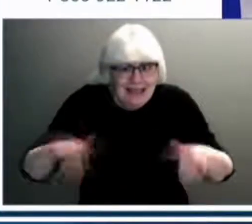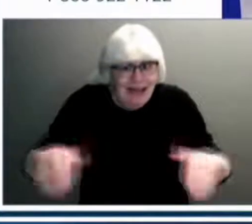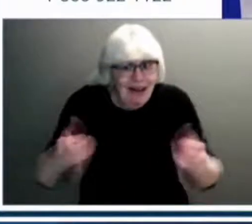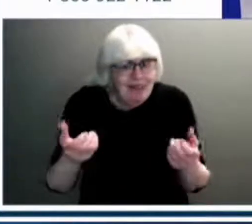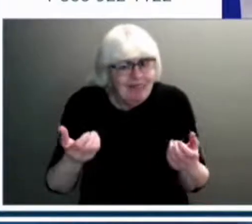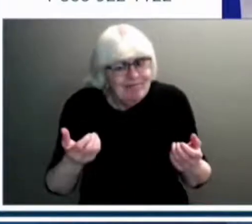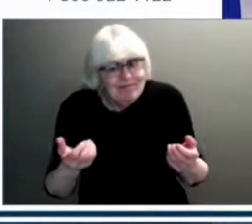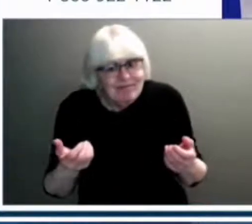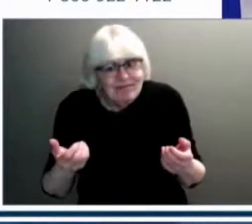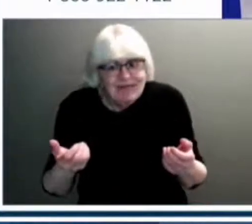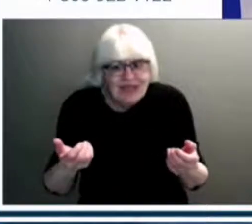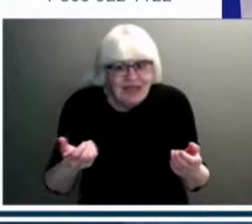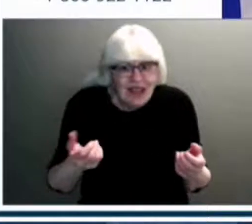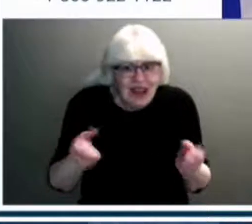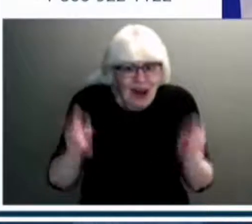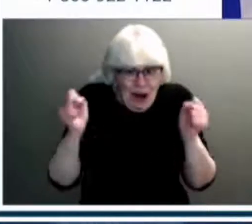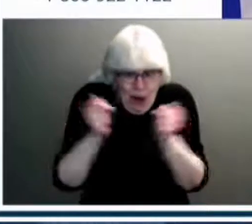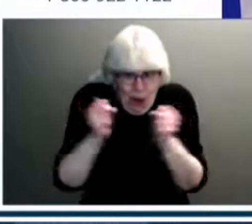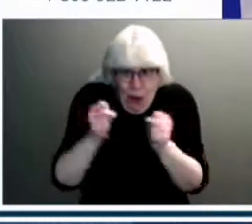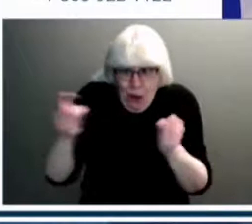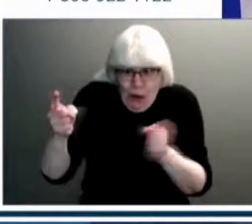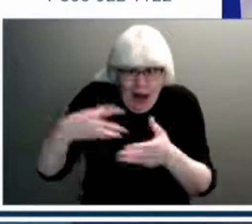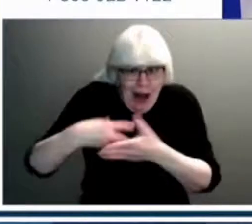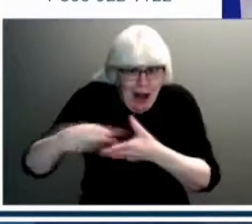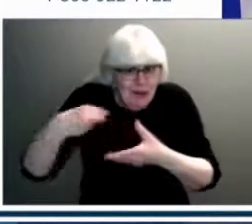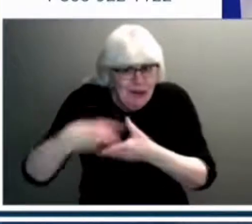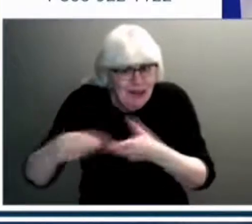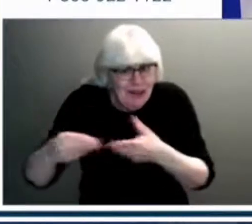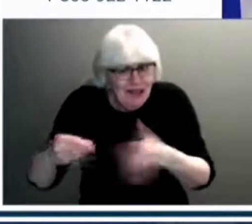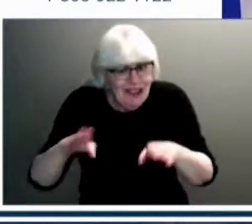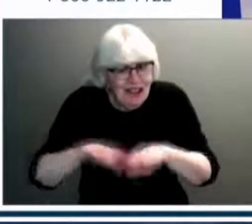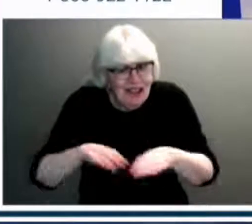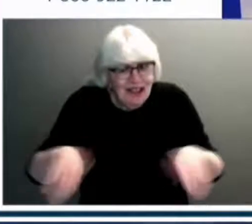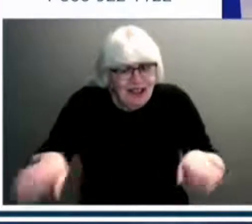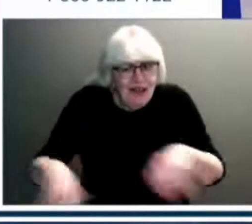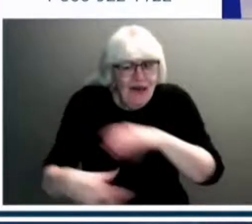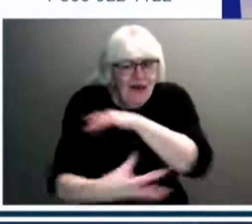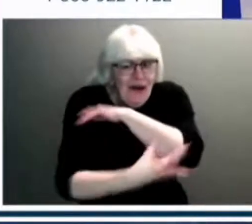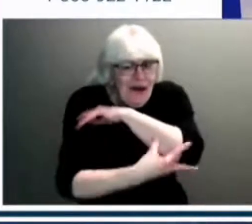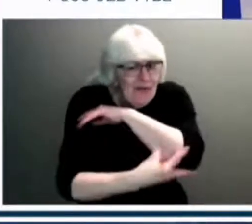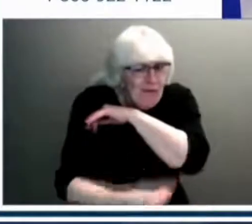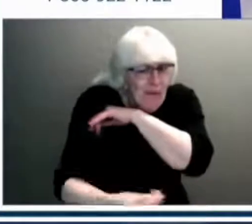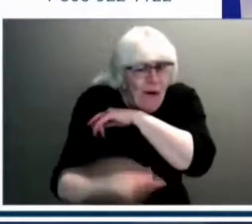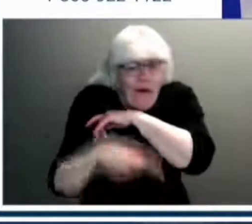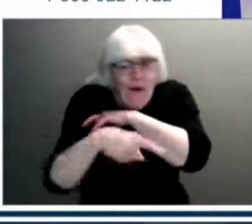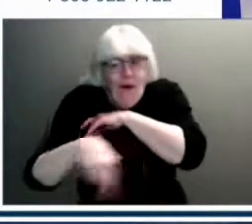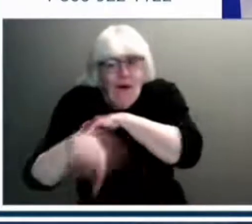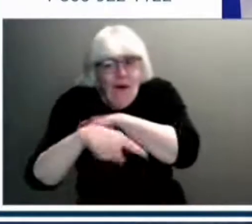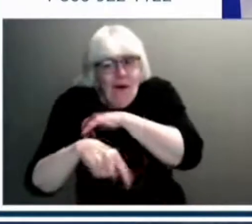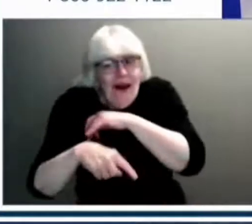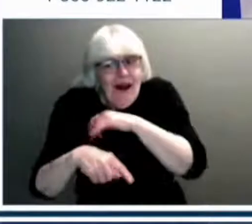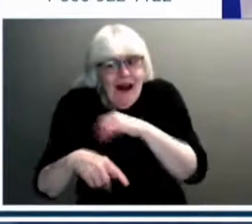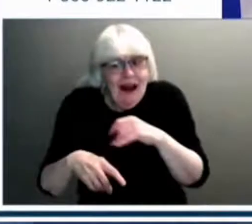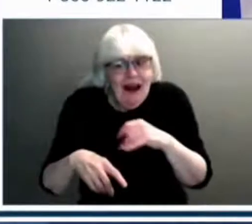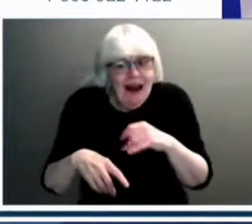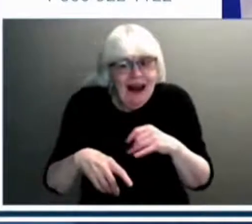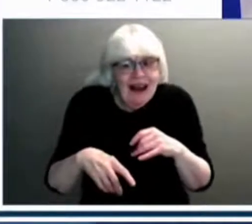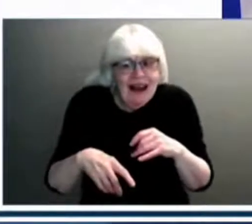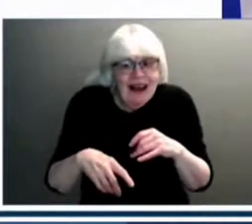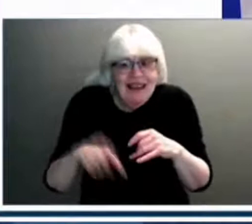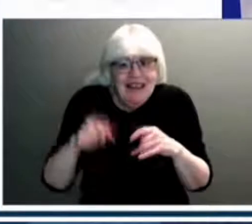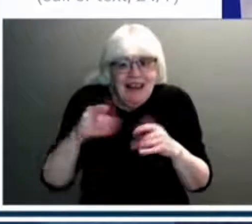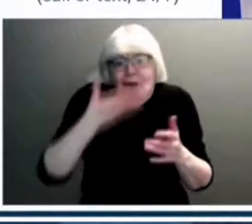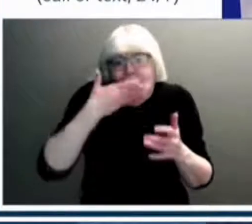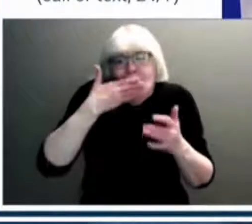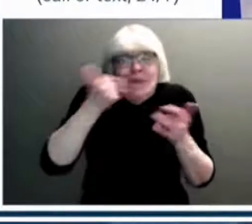cold temperatures, the school is a place where many children are warmest. Many children get their food at school. So